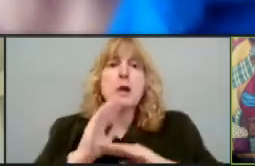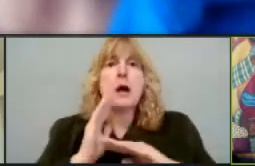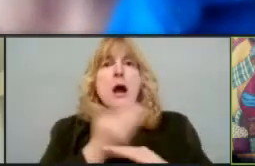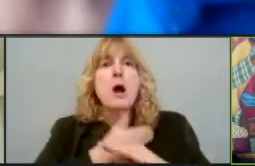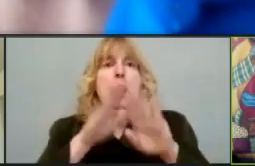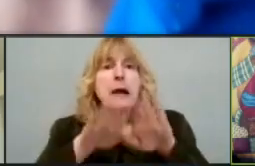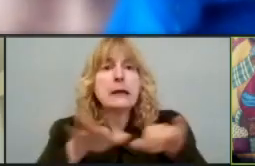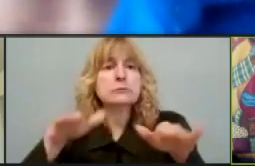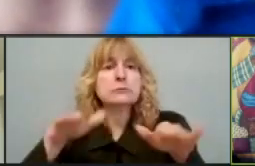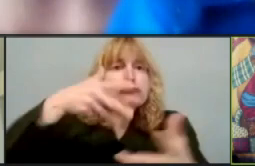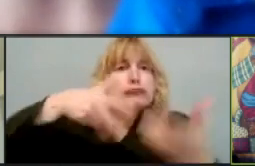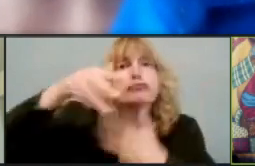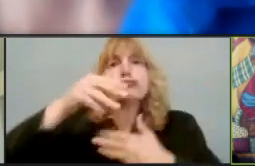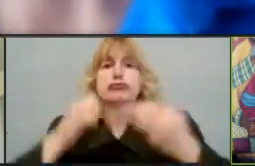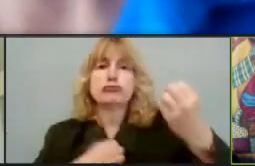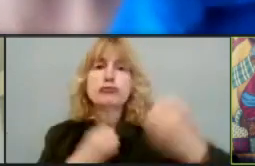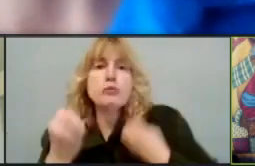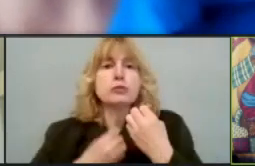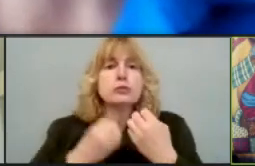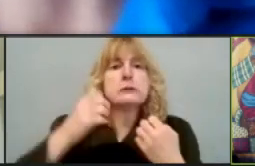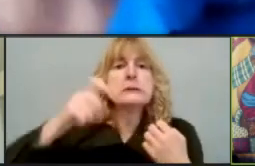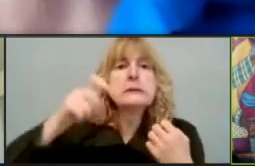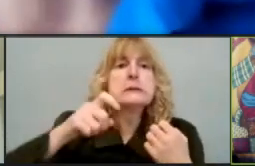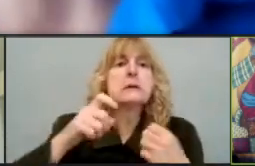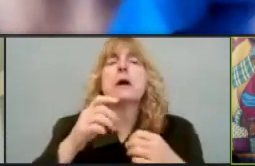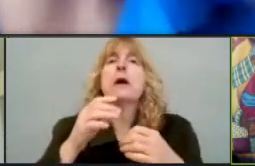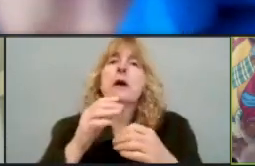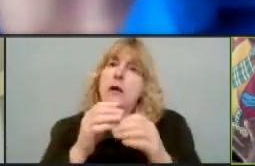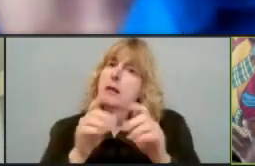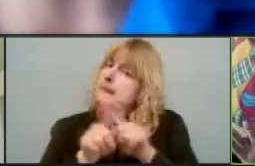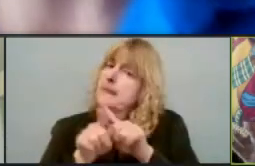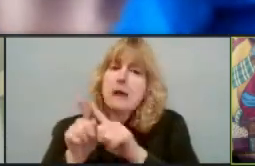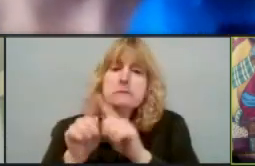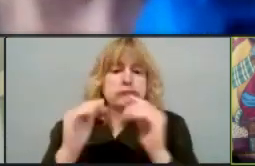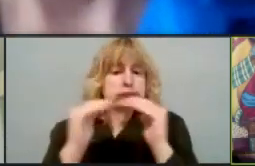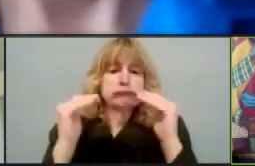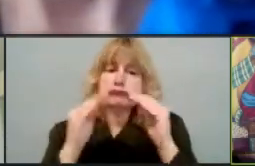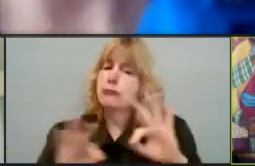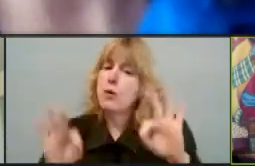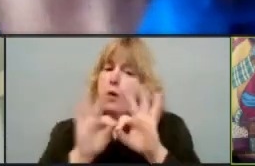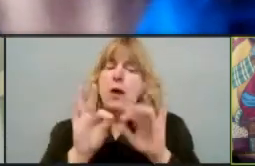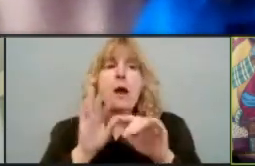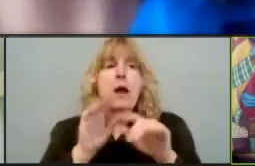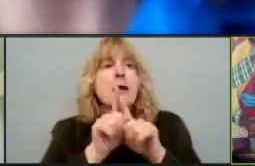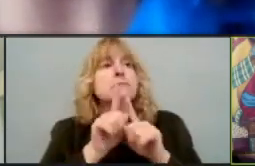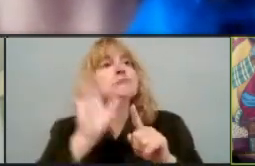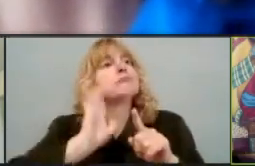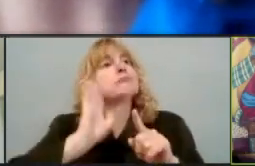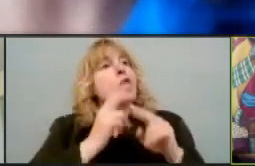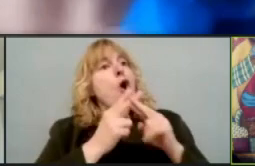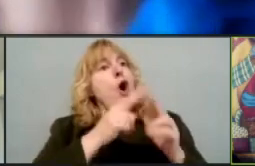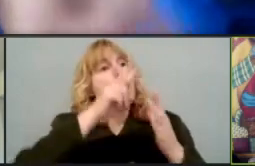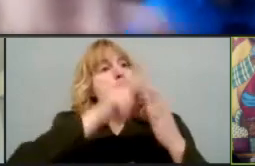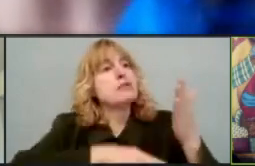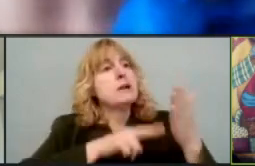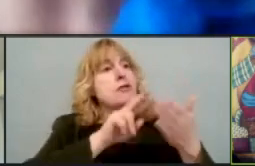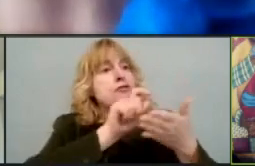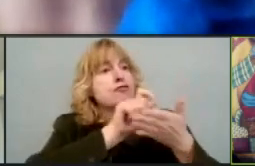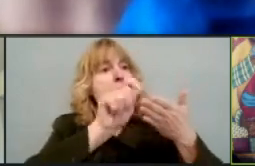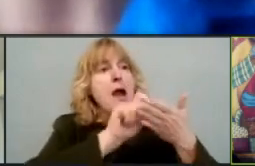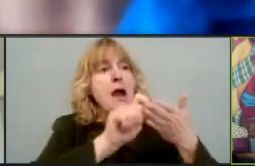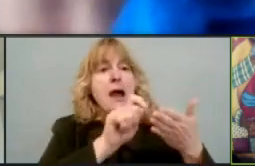as important as them, what we used to call reading, writing, and arithmetic. Christine, I'm thinking reading,